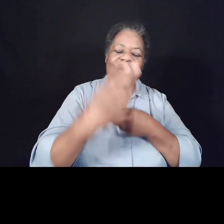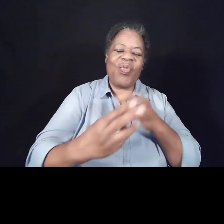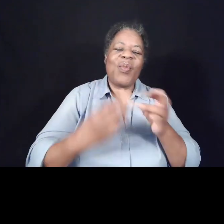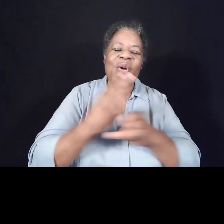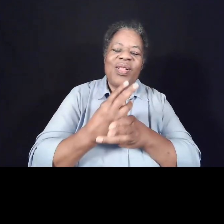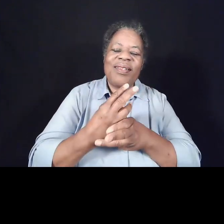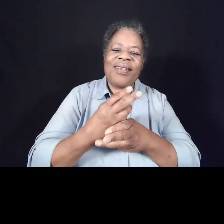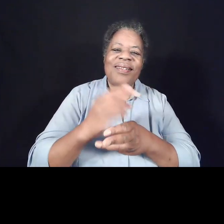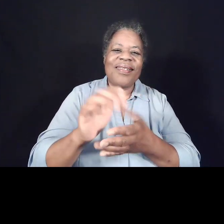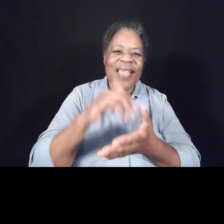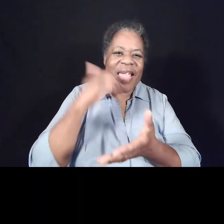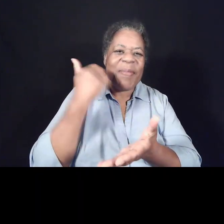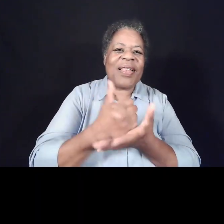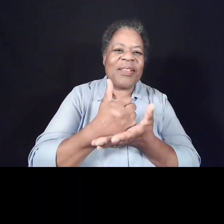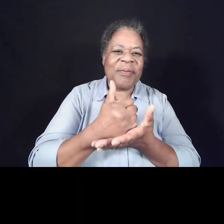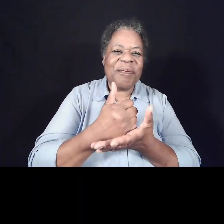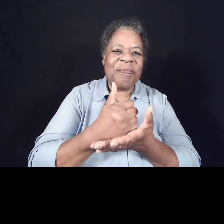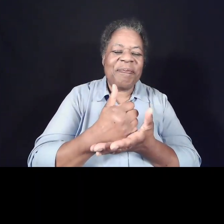Amen.